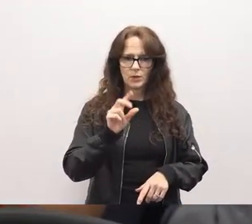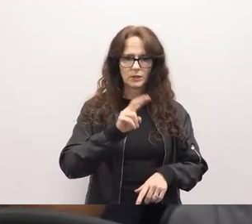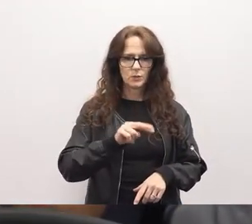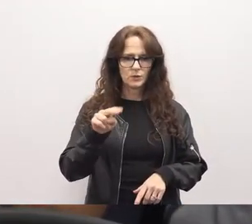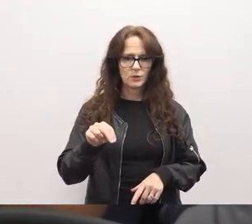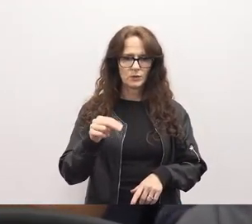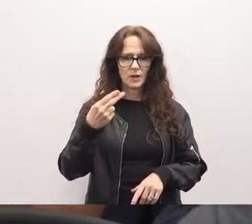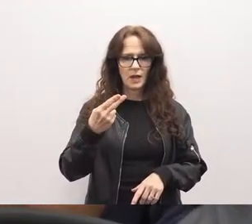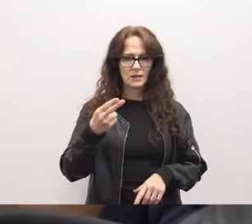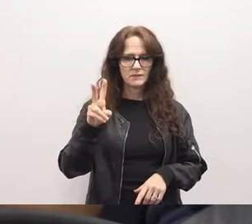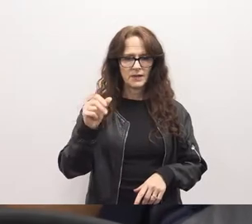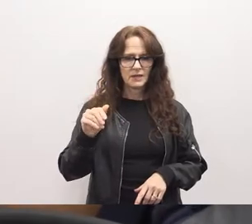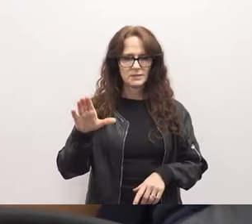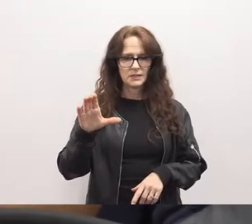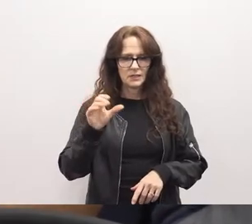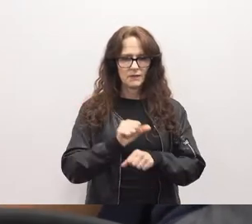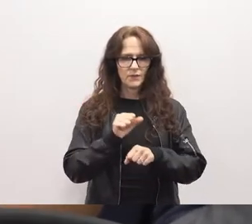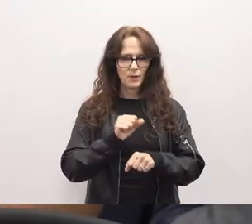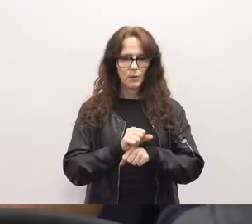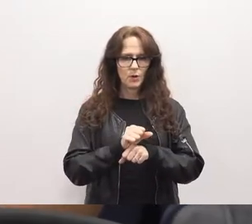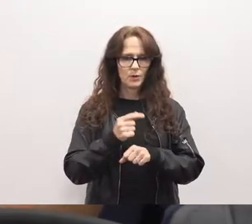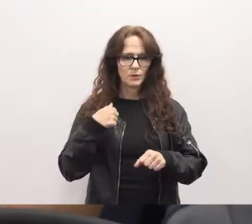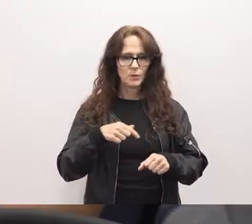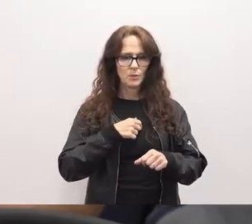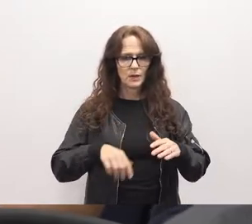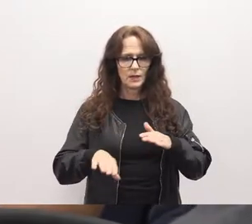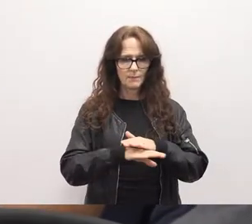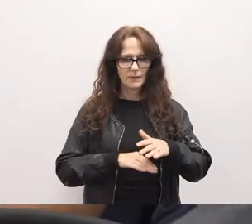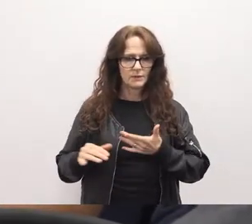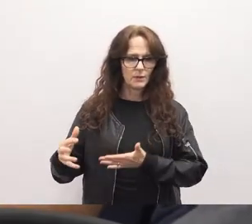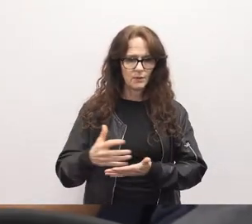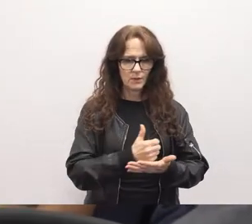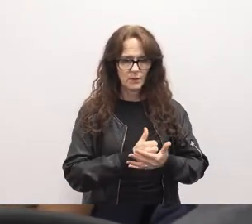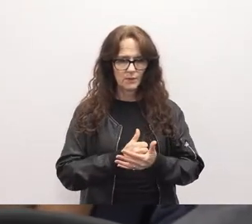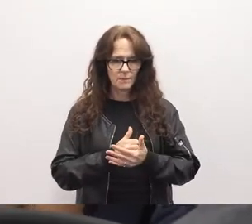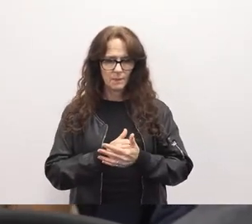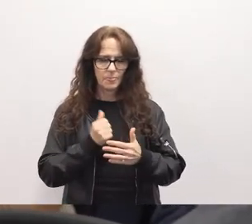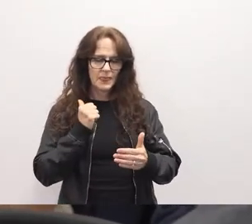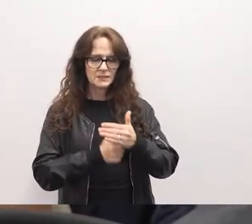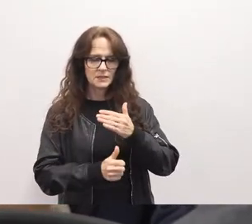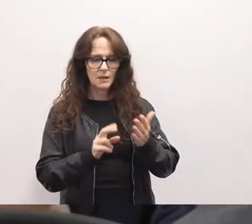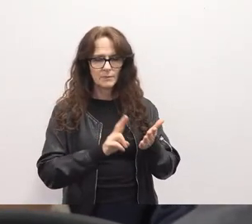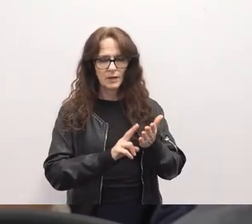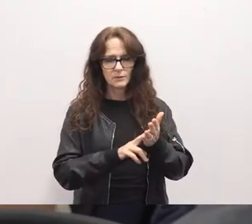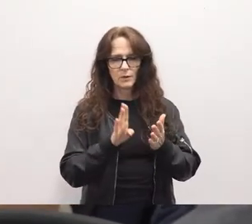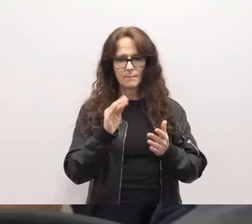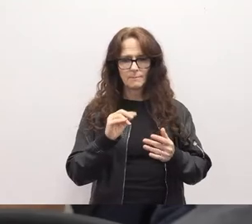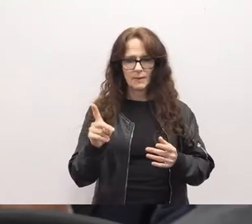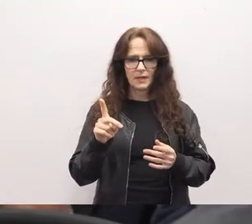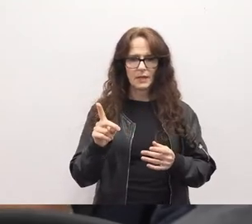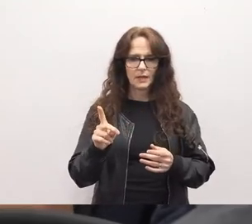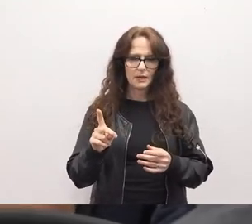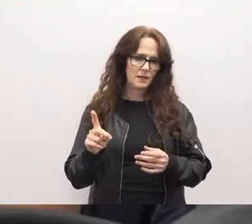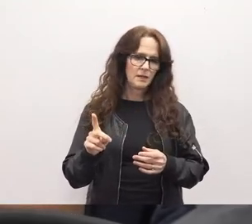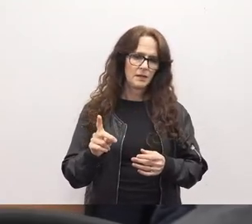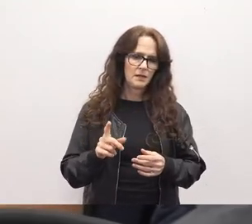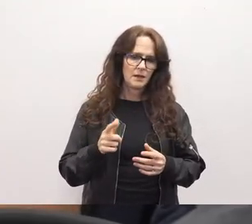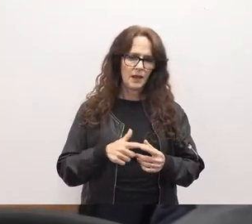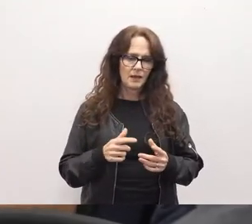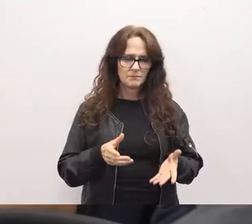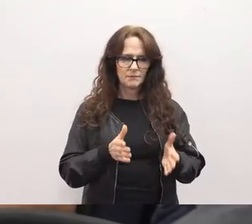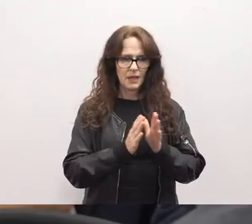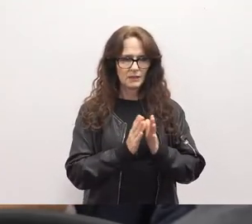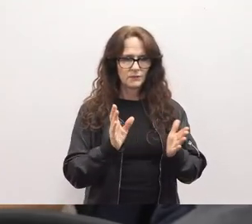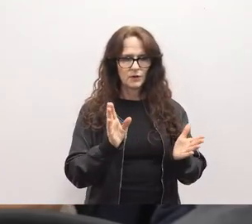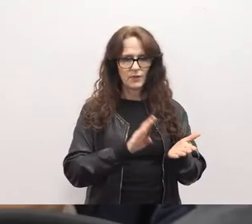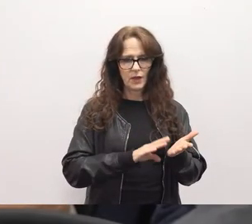the HVAC portion of the work, where we basically gathered some subcontractor bids, re-upped our contract with the board.